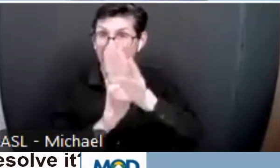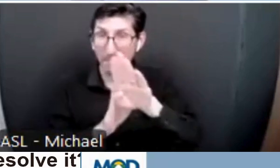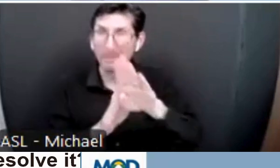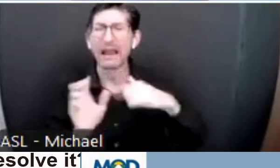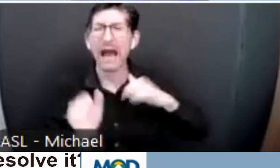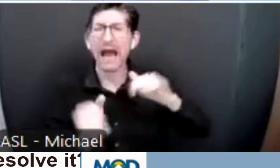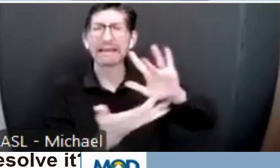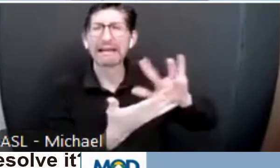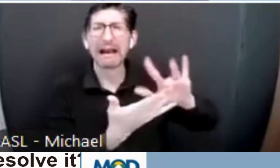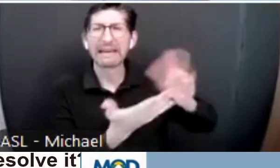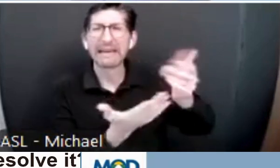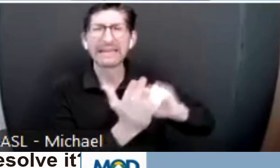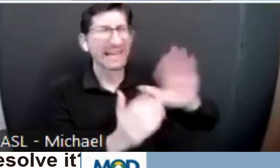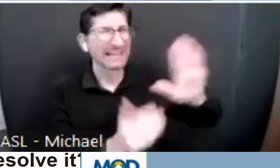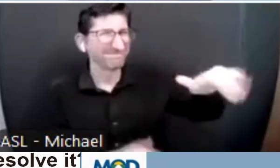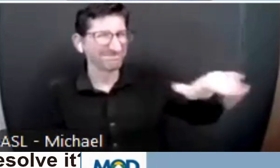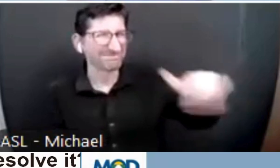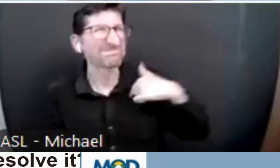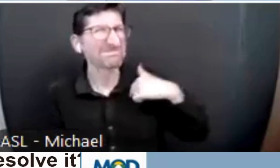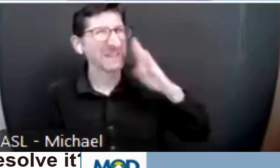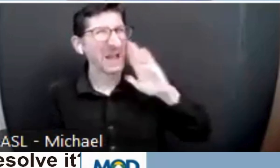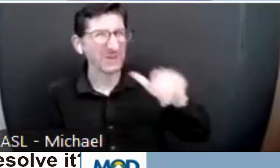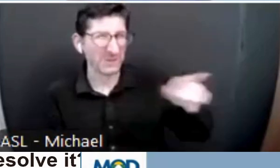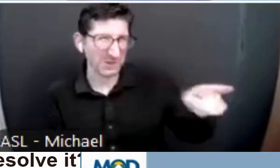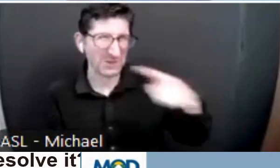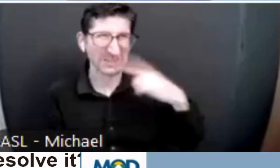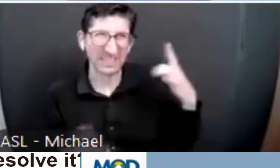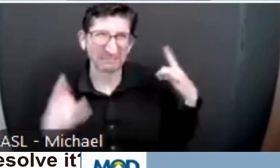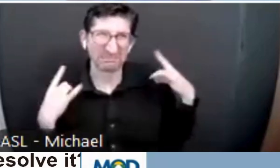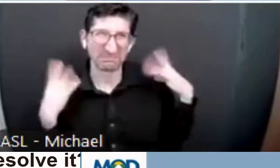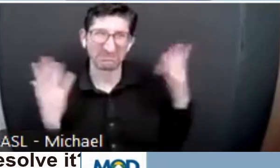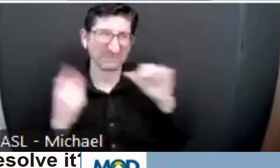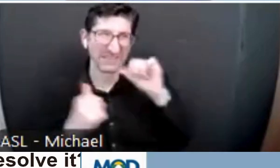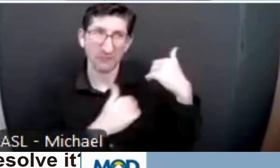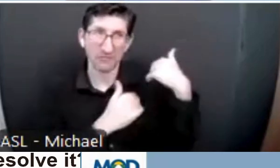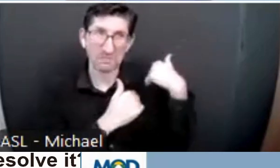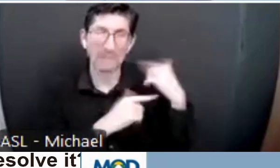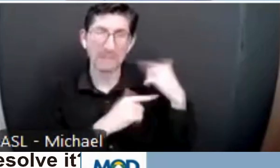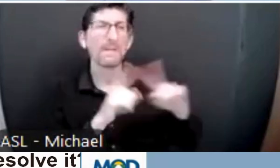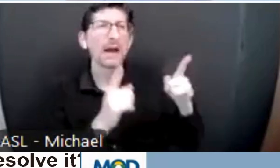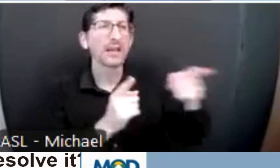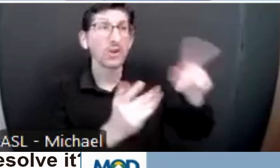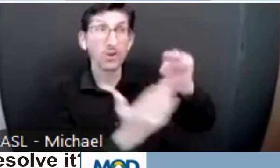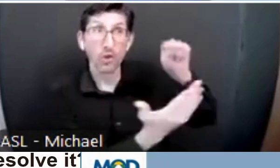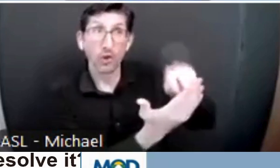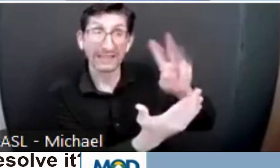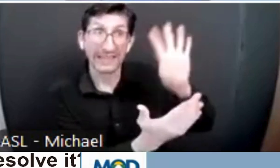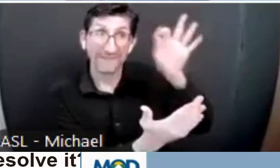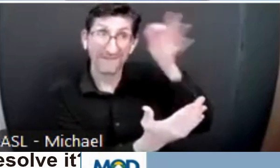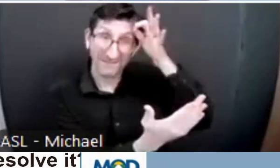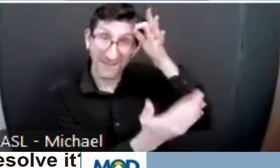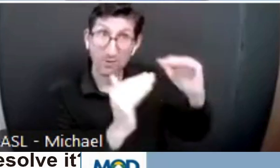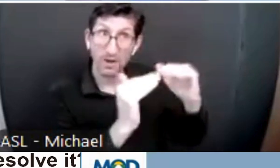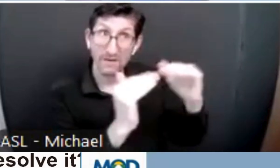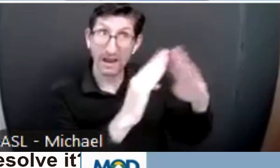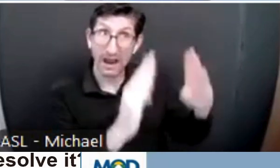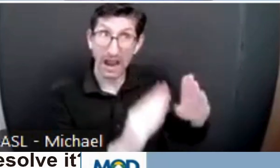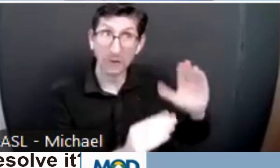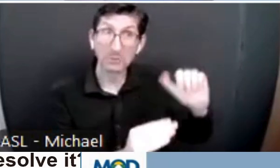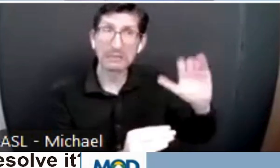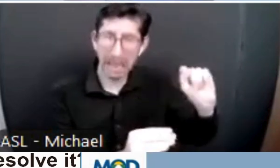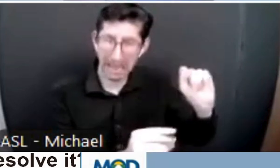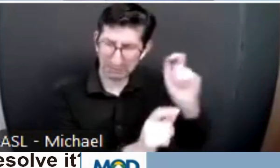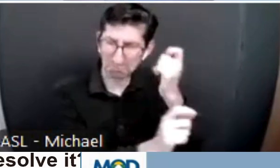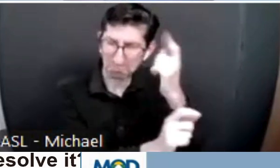say, you know, I know you said that you're not responsible for this, but maybe you're just looking at the Federal Fair Housing Act. There is potential